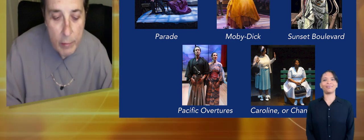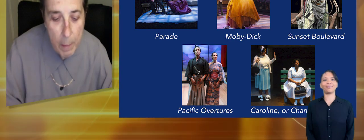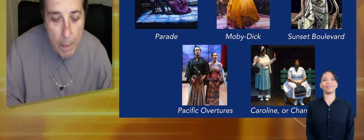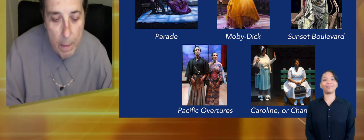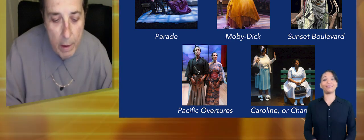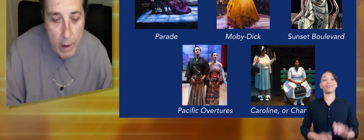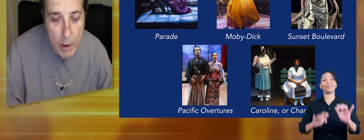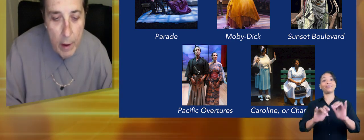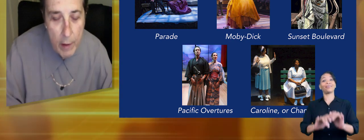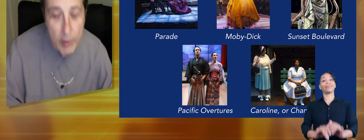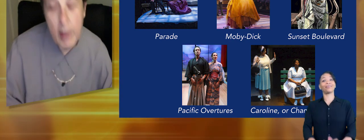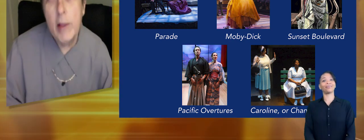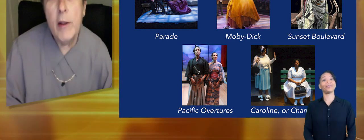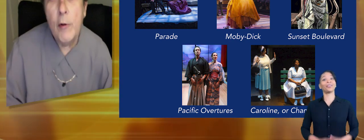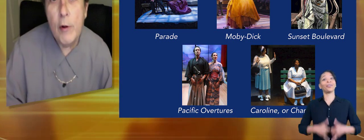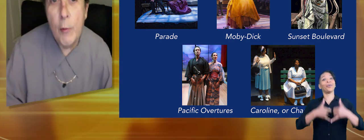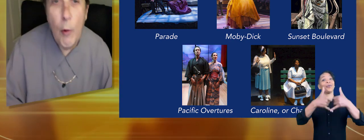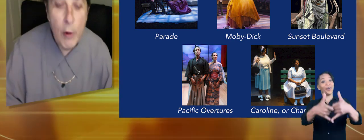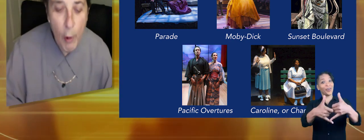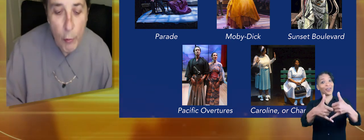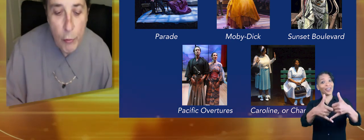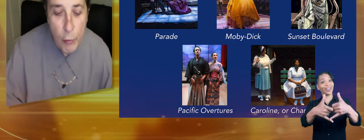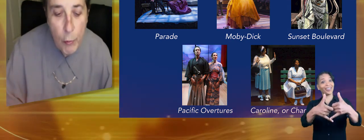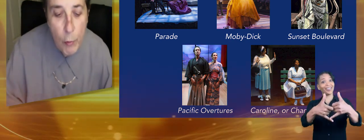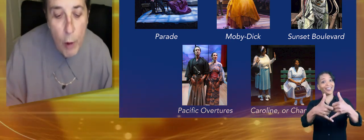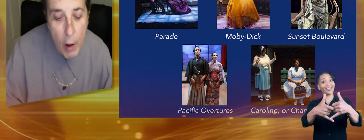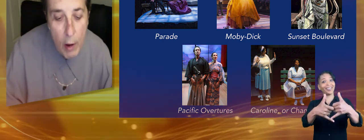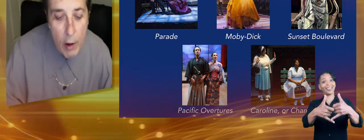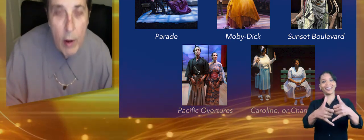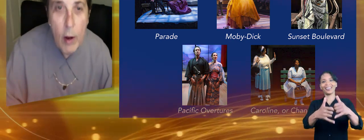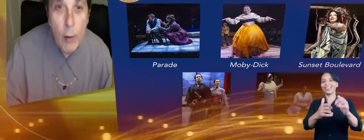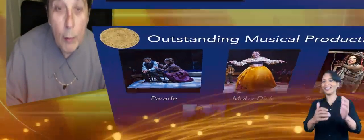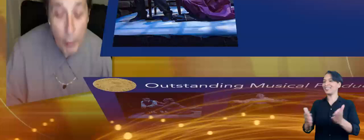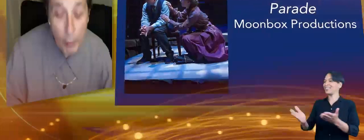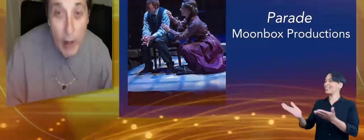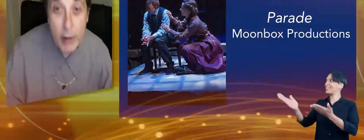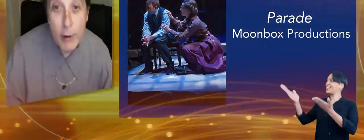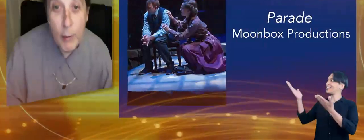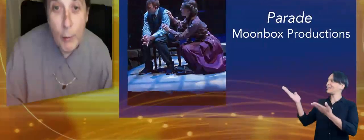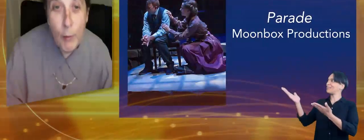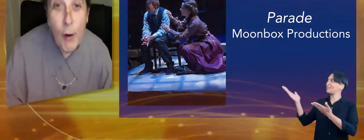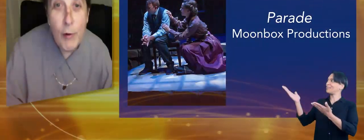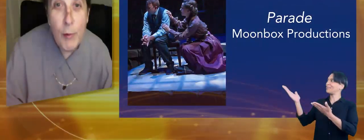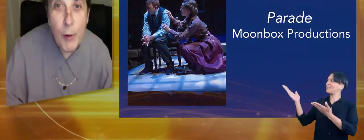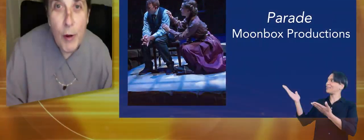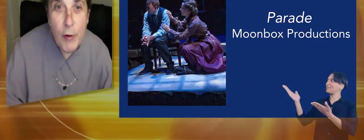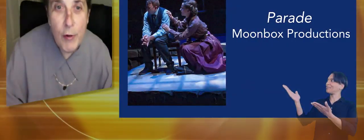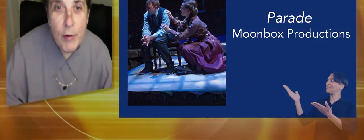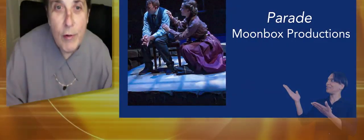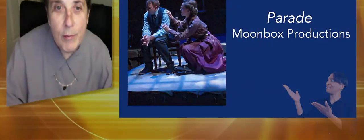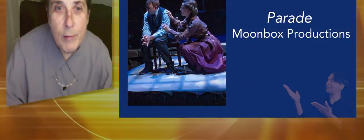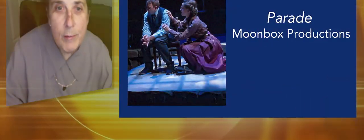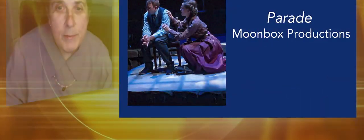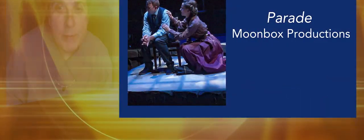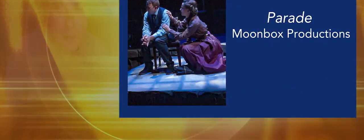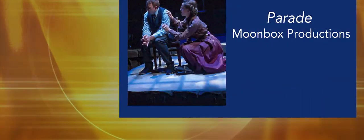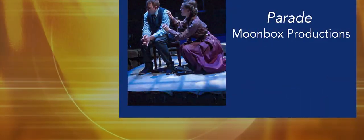Boston. And the Elliot Norton Award goes to Parade, Moonbox Productions.